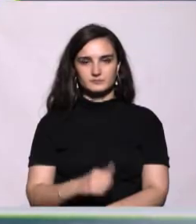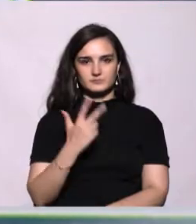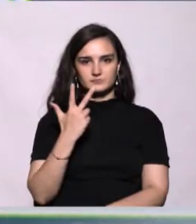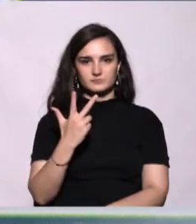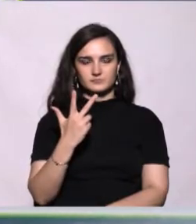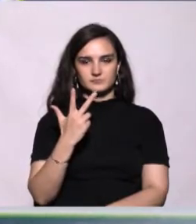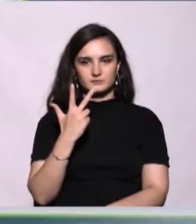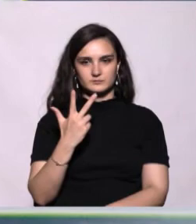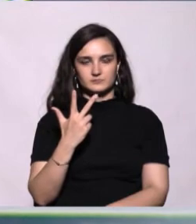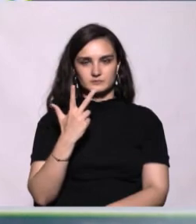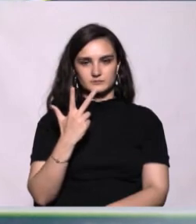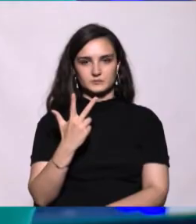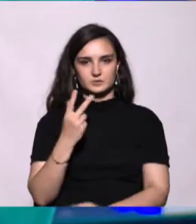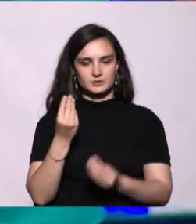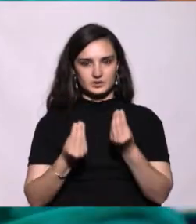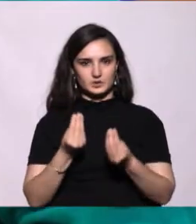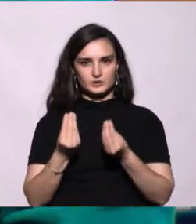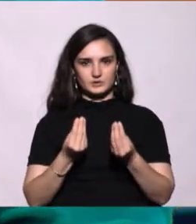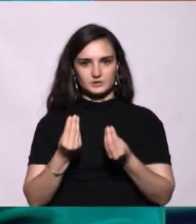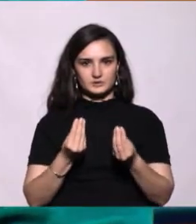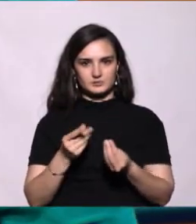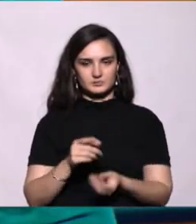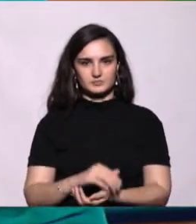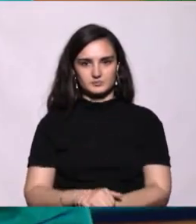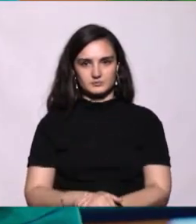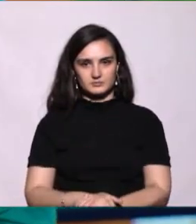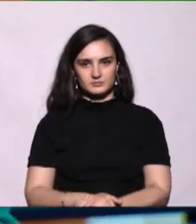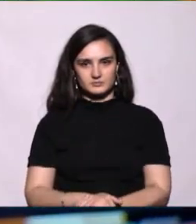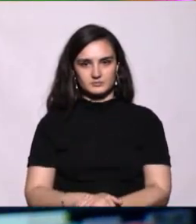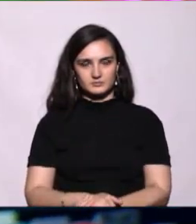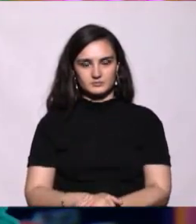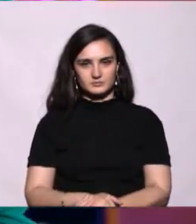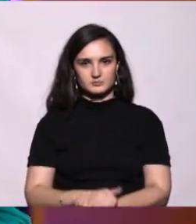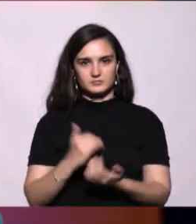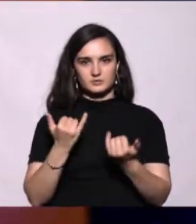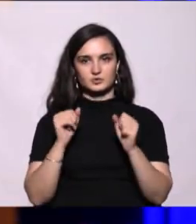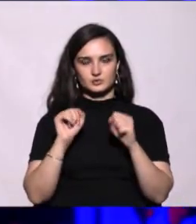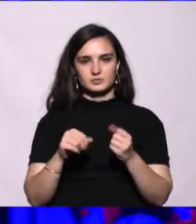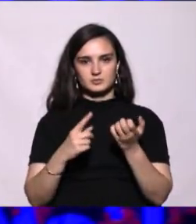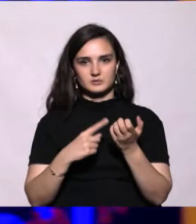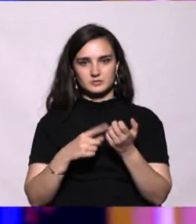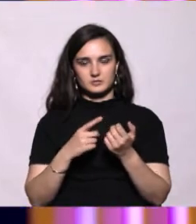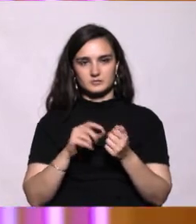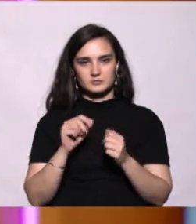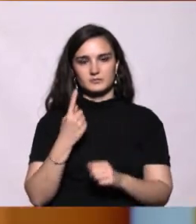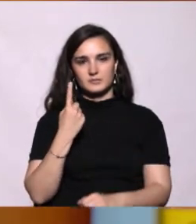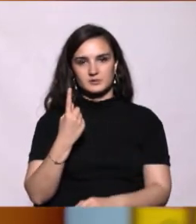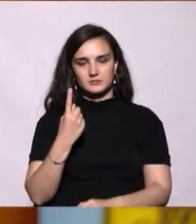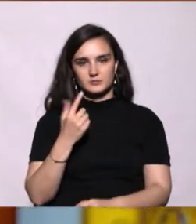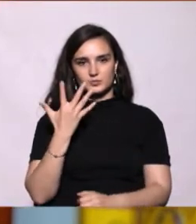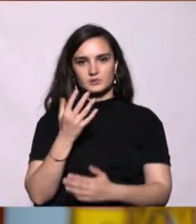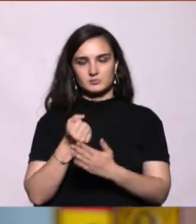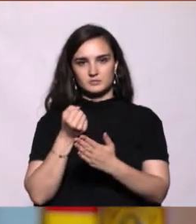3 toys, 3 yo-yos on the board. So now you can count from